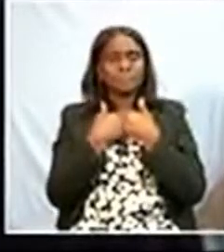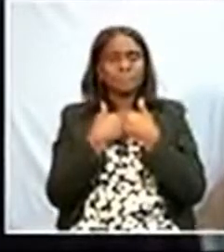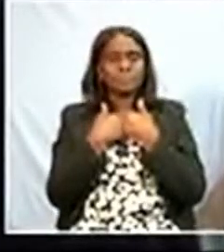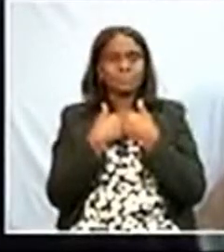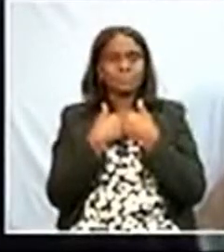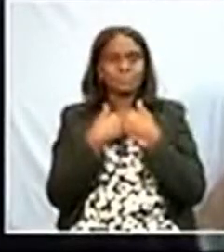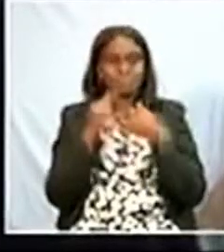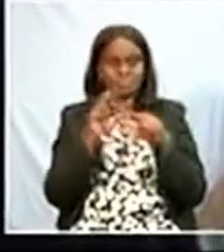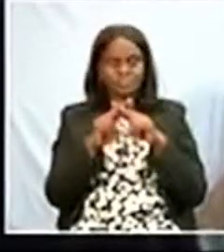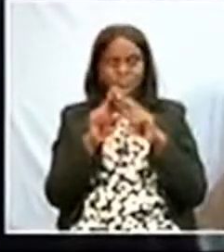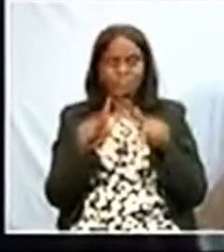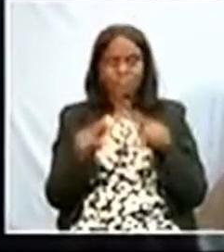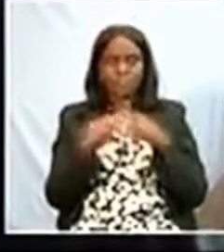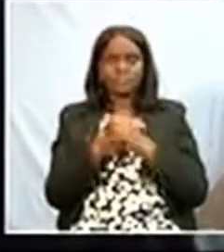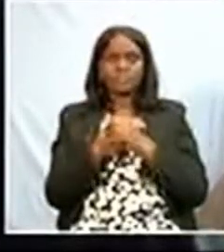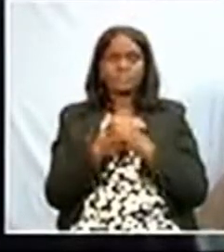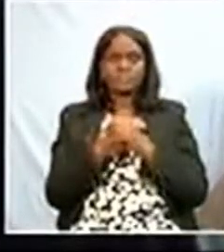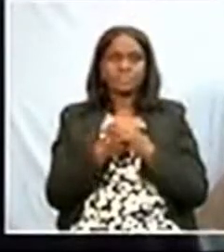Chair,